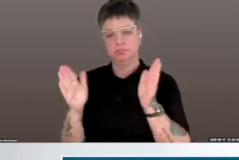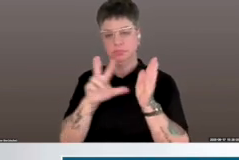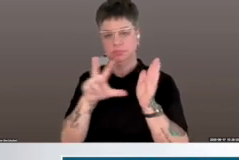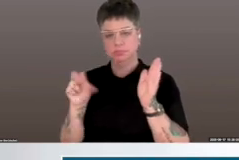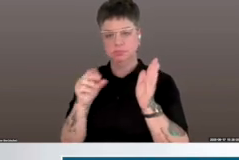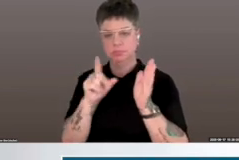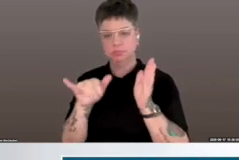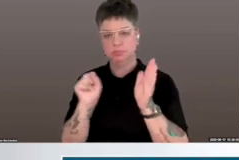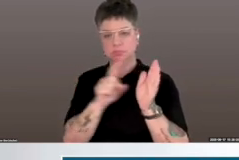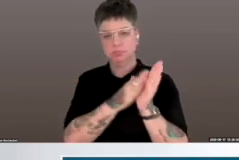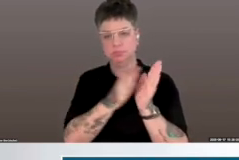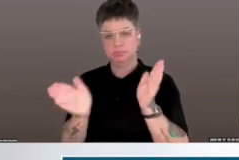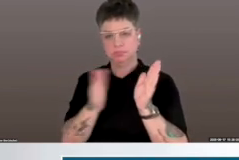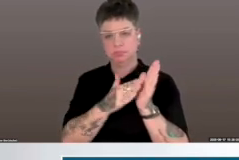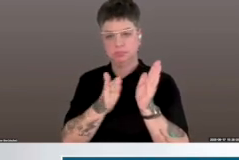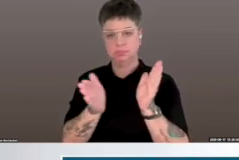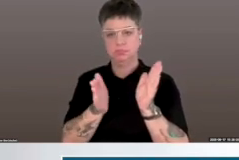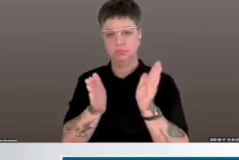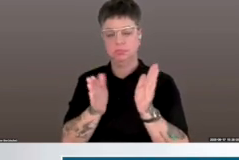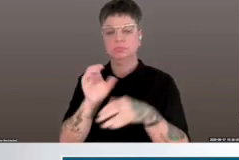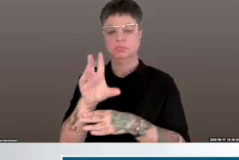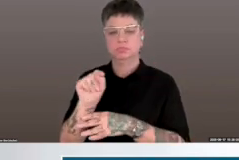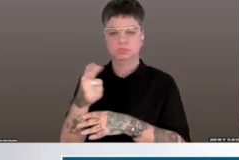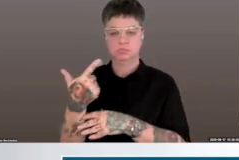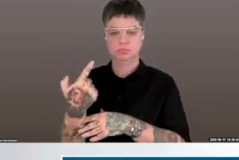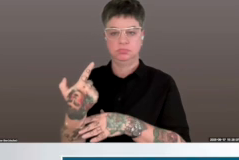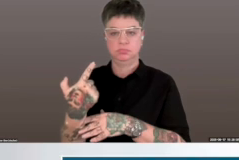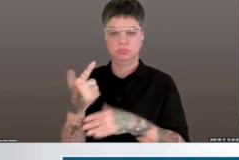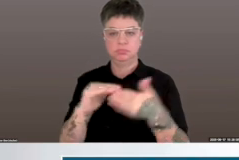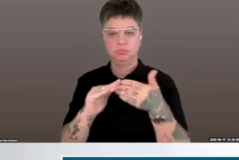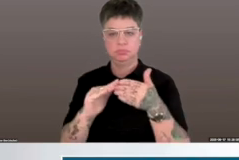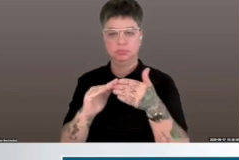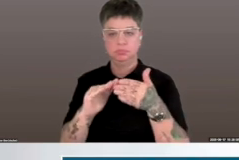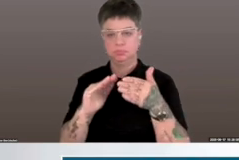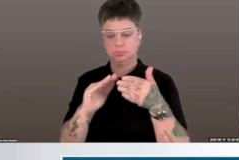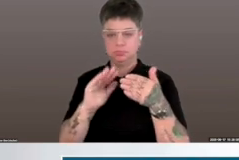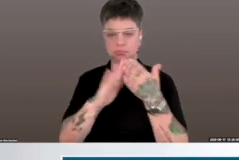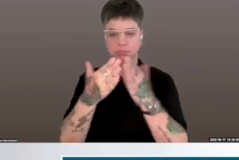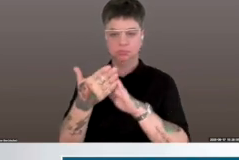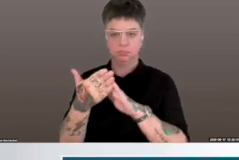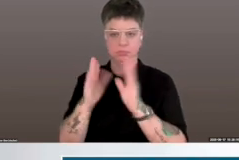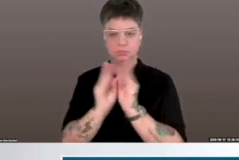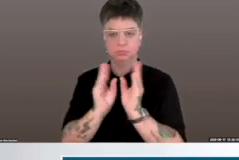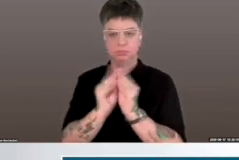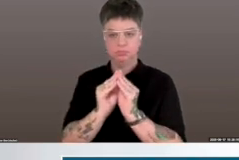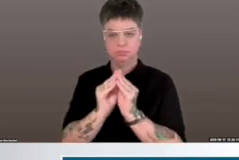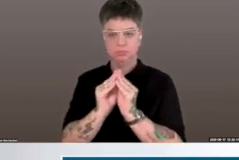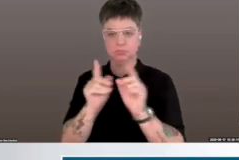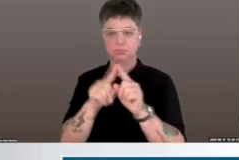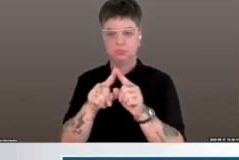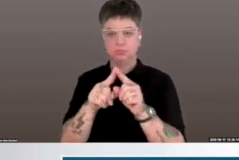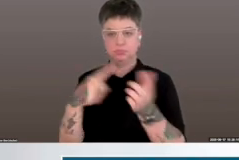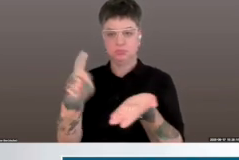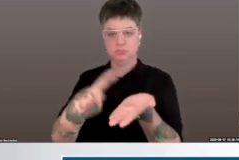an evening community meeting on October 21st as an opportunity for community members to discuss the